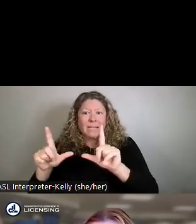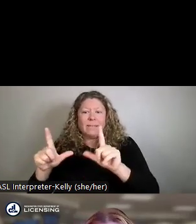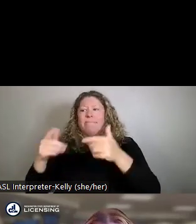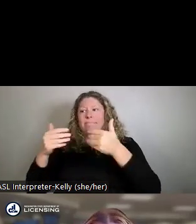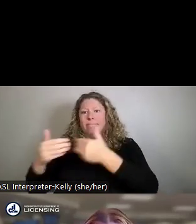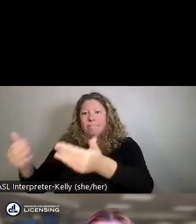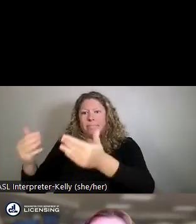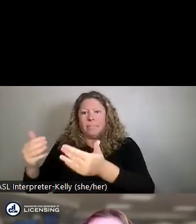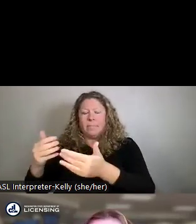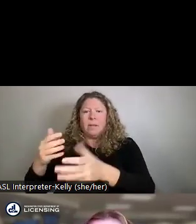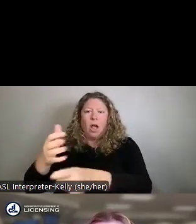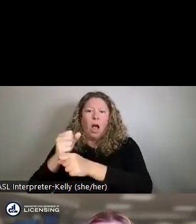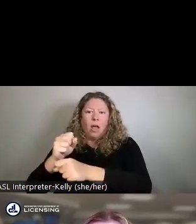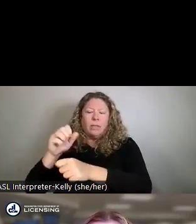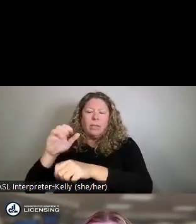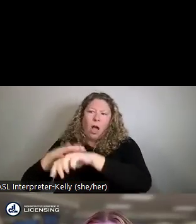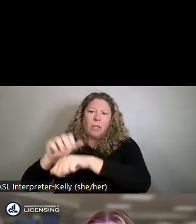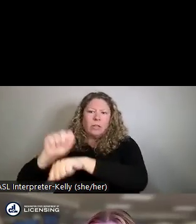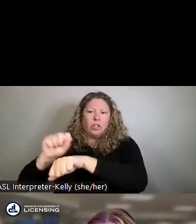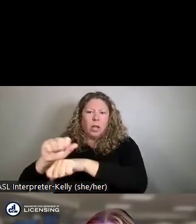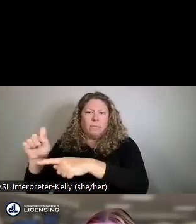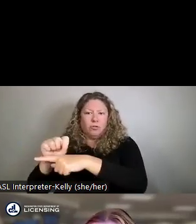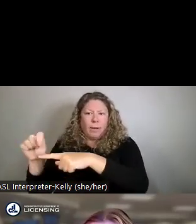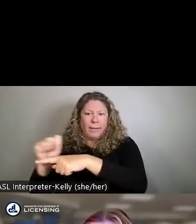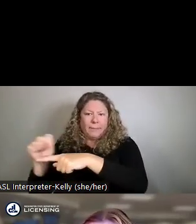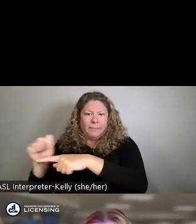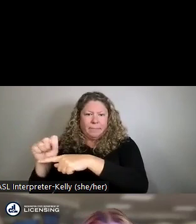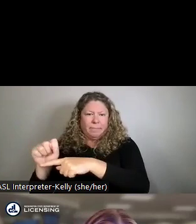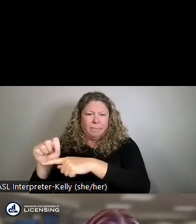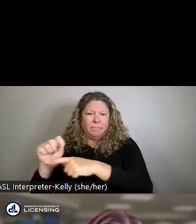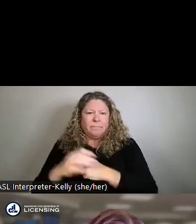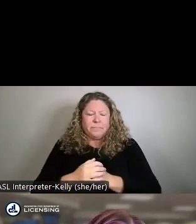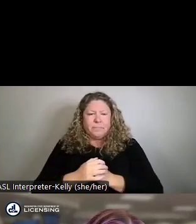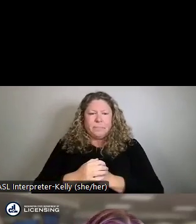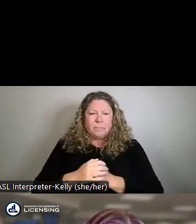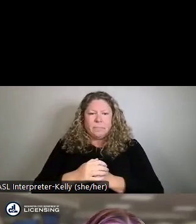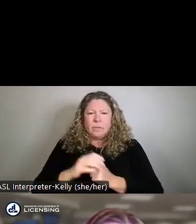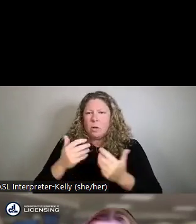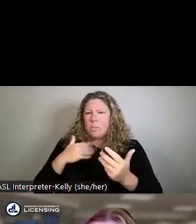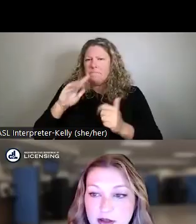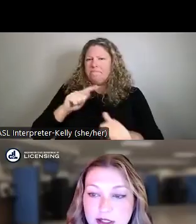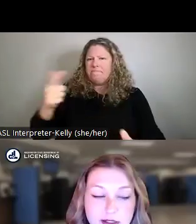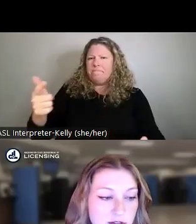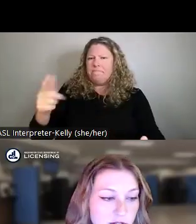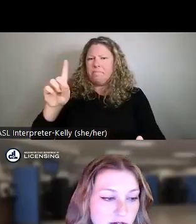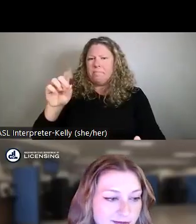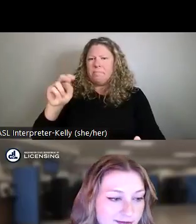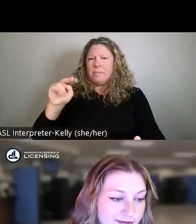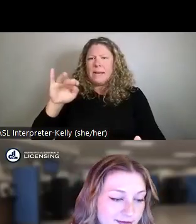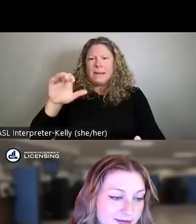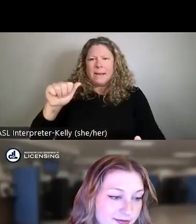on-the-job training. I'm going to pass it off to Danica now to talk about the impacts that this map has had on the licensing